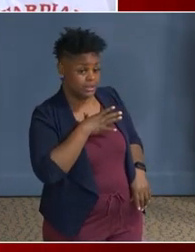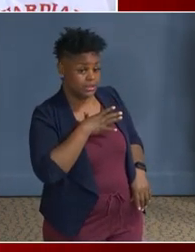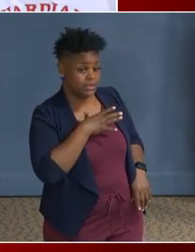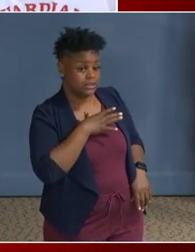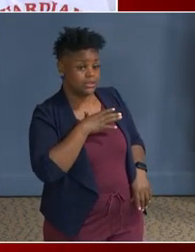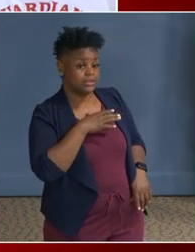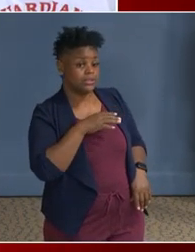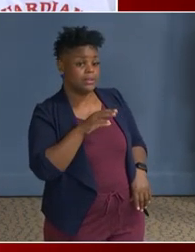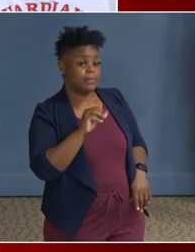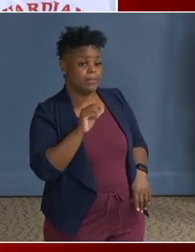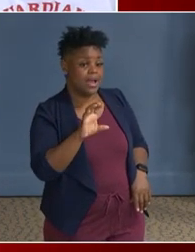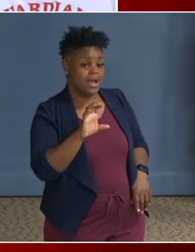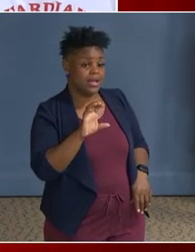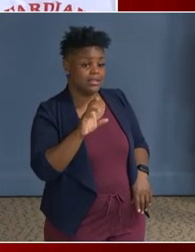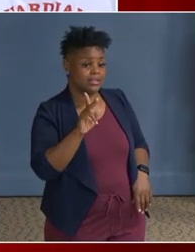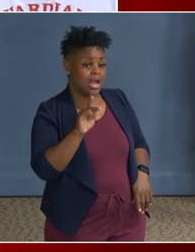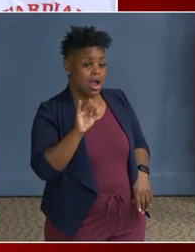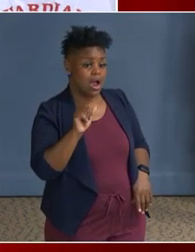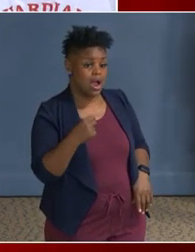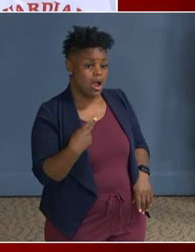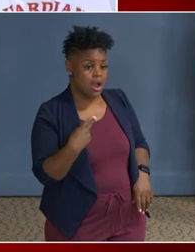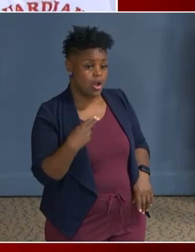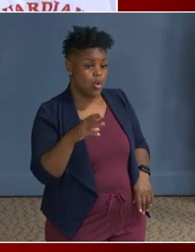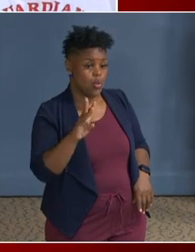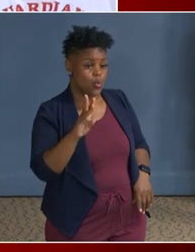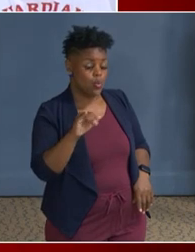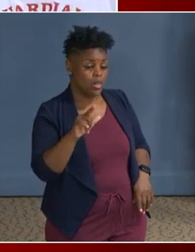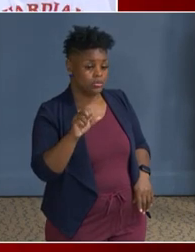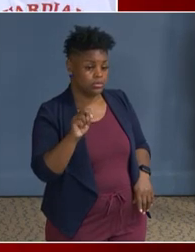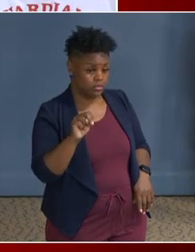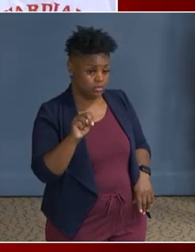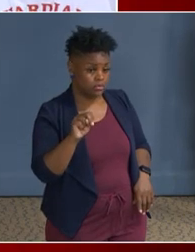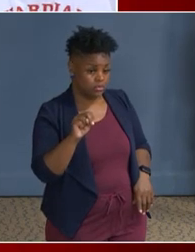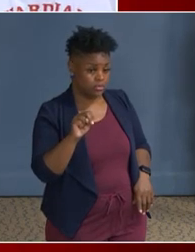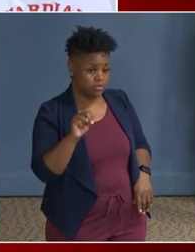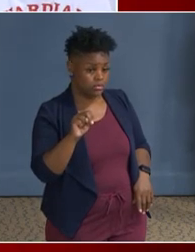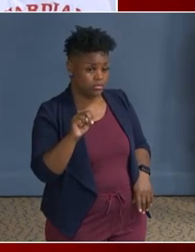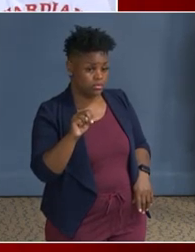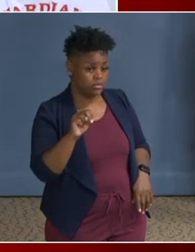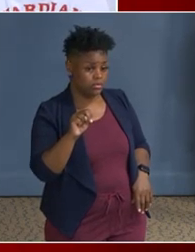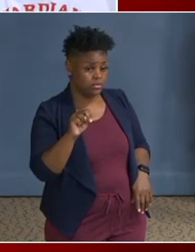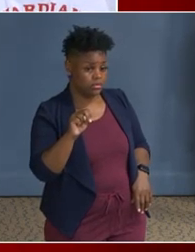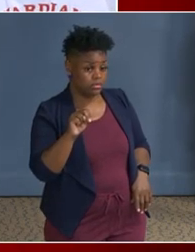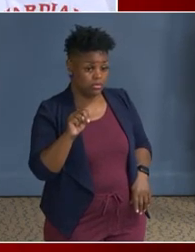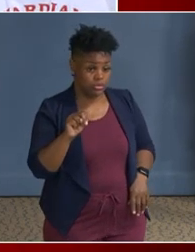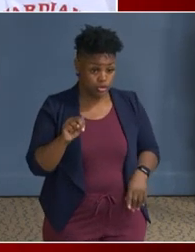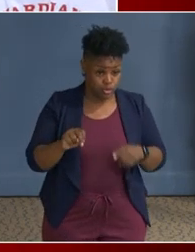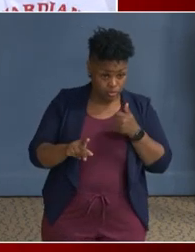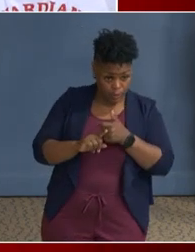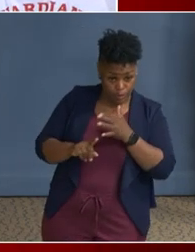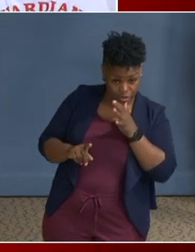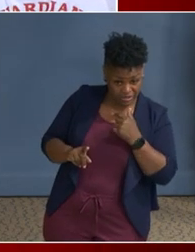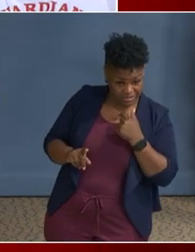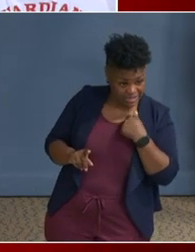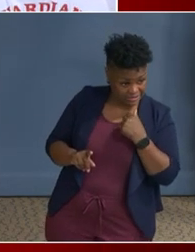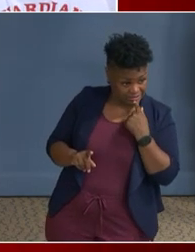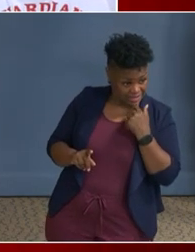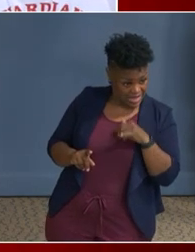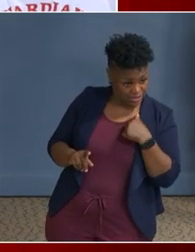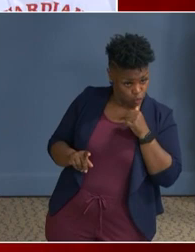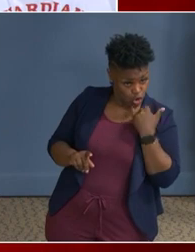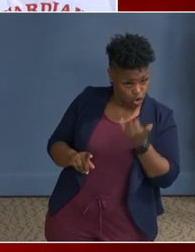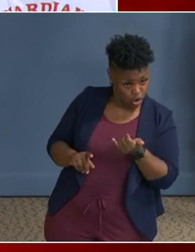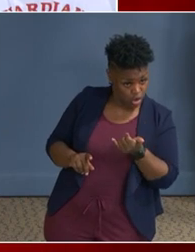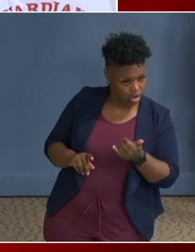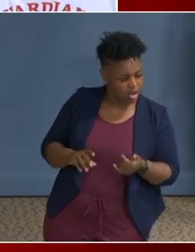Did Micaiah Wilson's mother tell you that? Can I ask you? Can you answer that question? Did she tell you that? I can't answer that question. You can answer it.